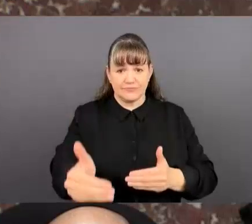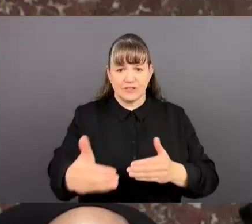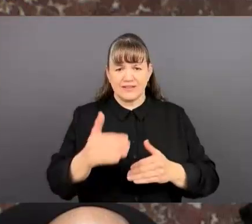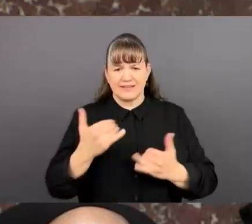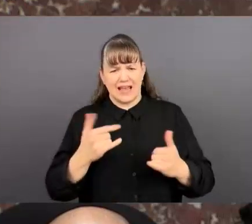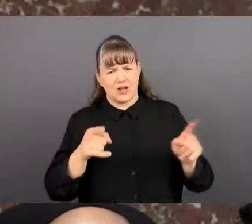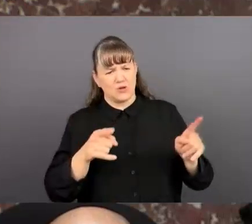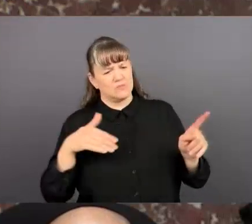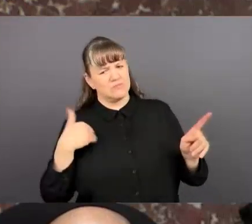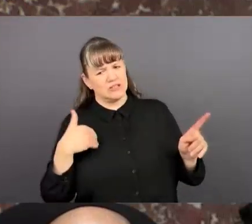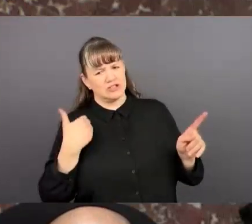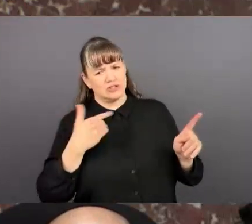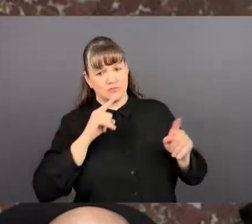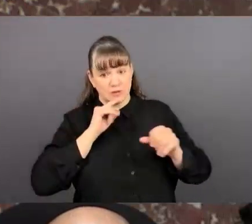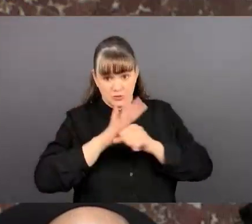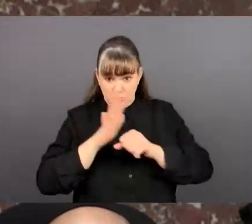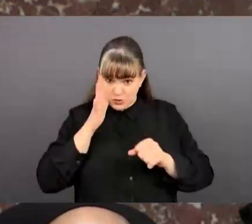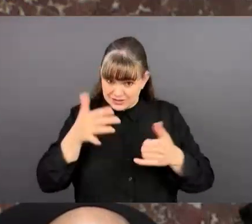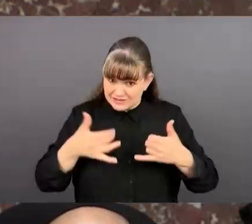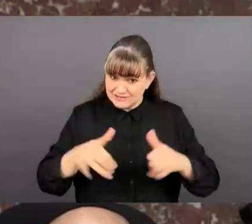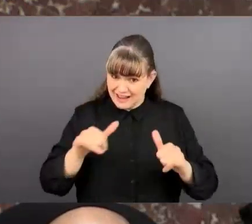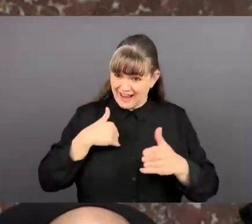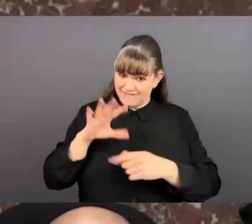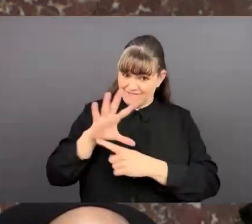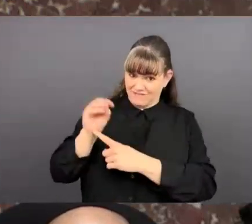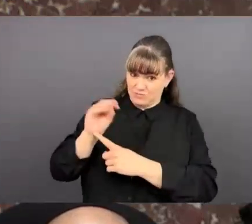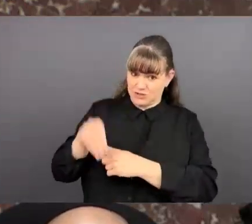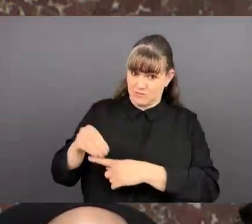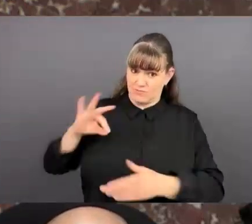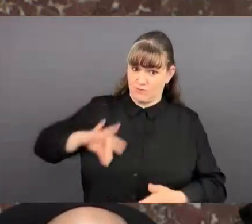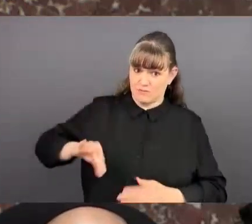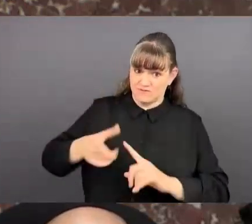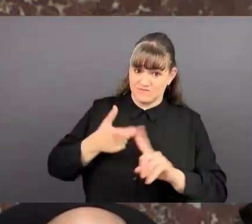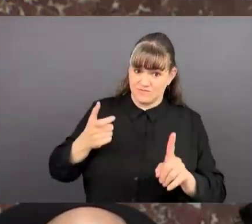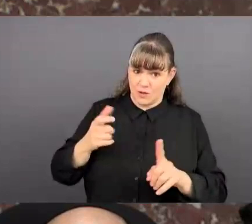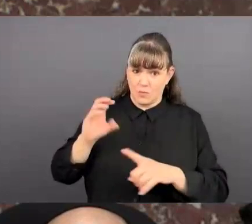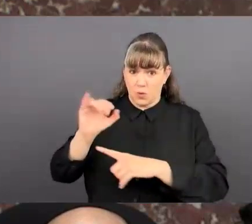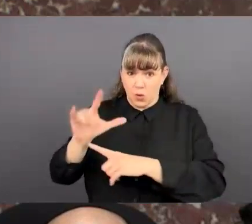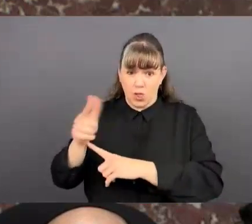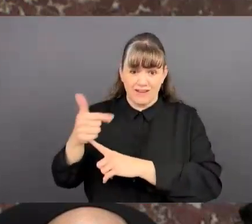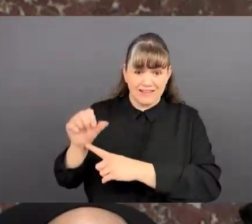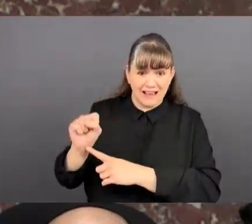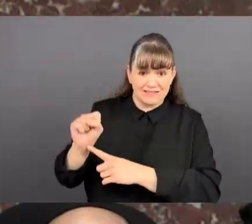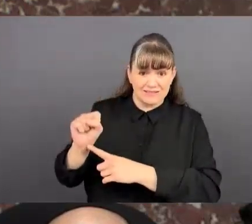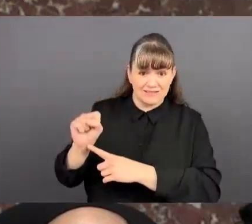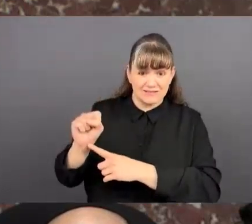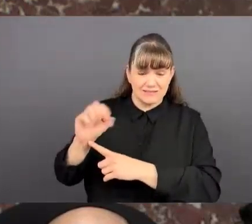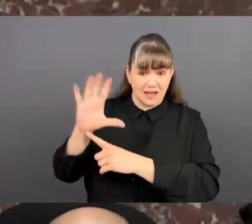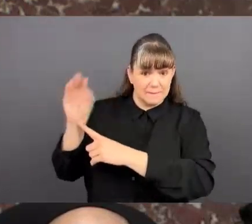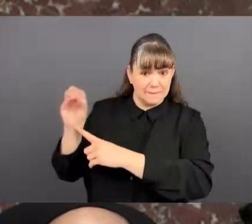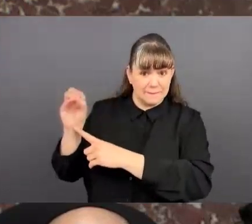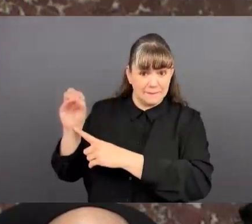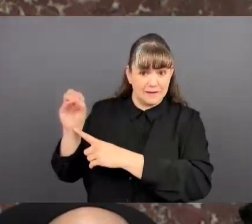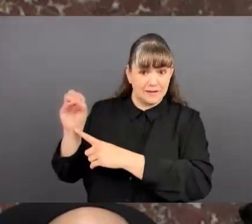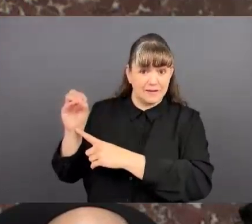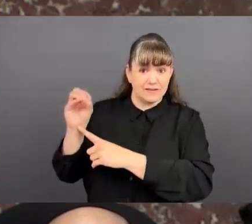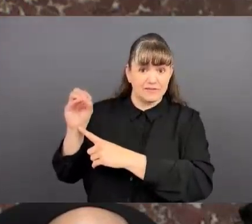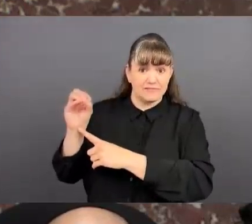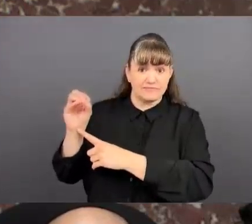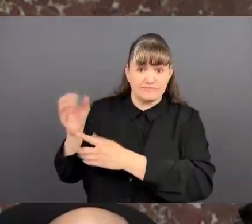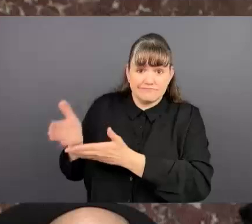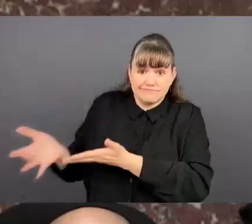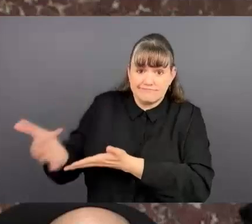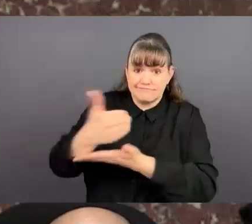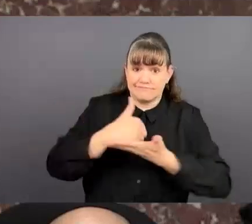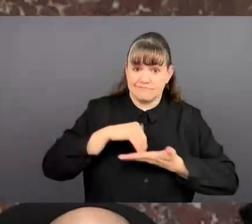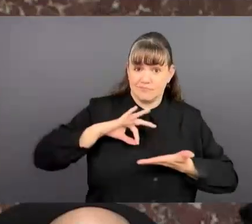50% of profits from oil and gas producers so that British Columbians are assured to receive a fair share of profits from these publicly owned energy